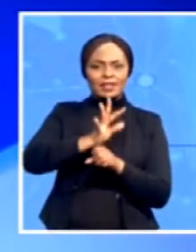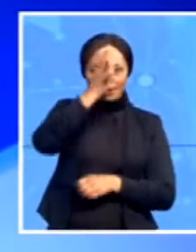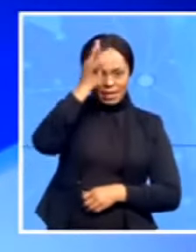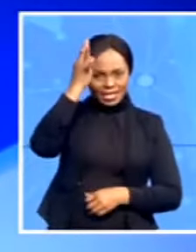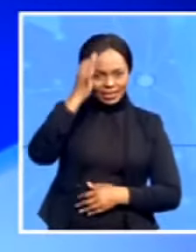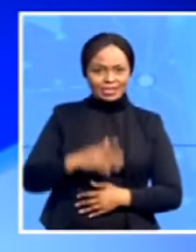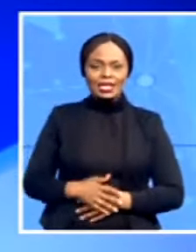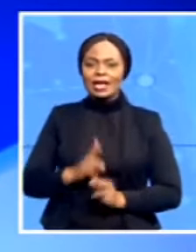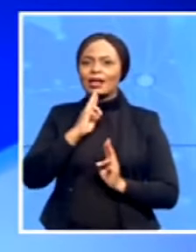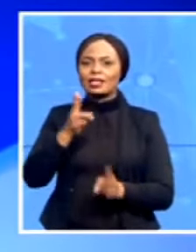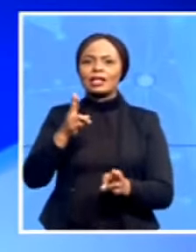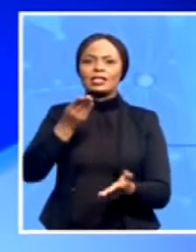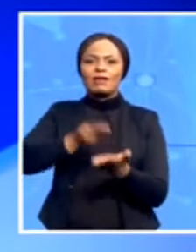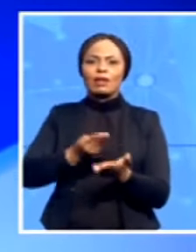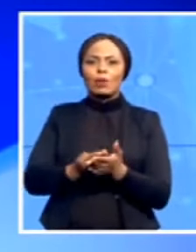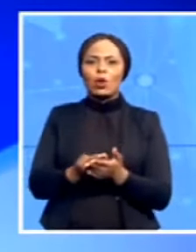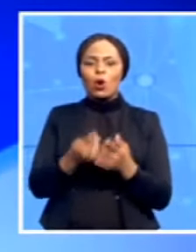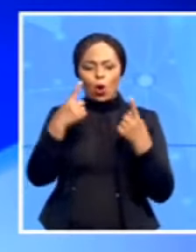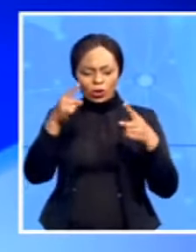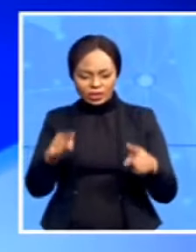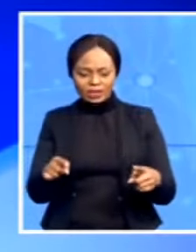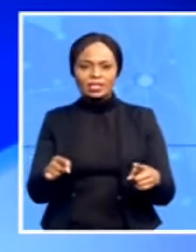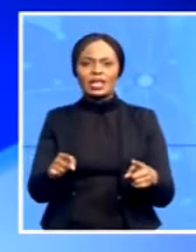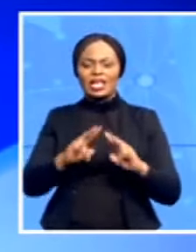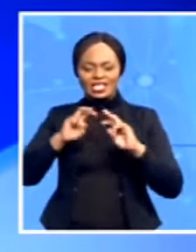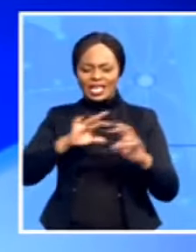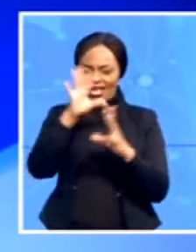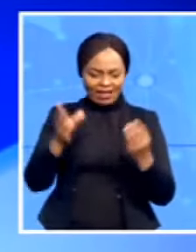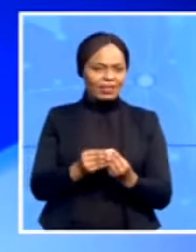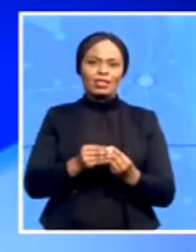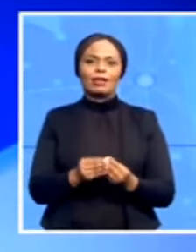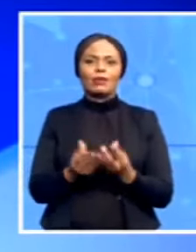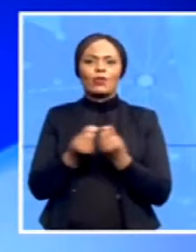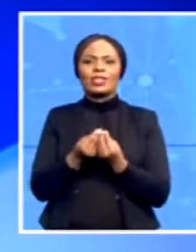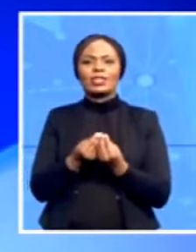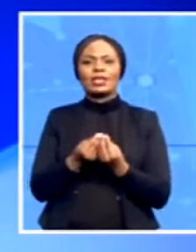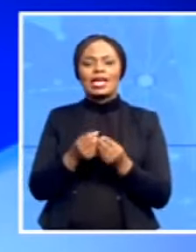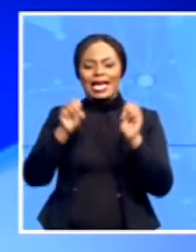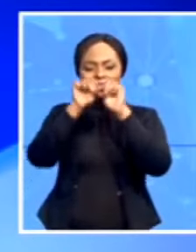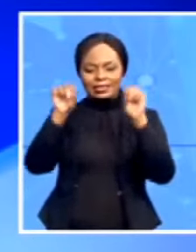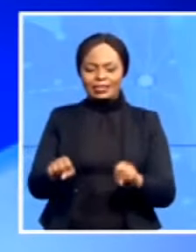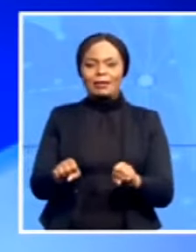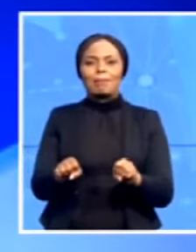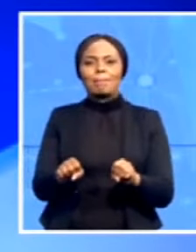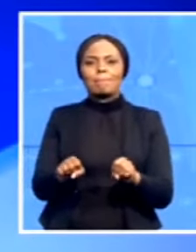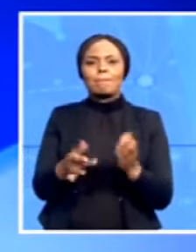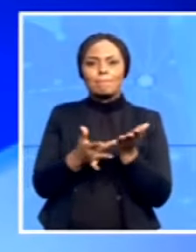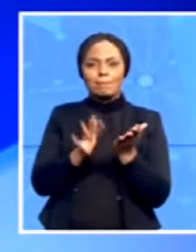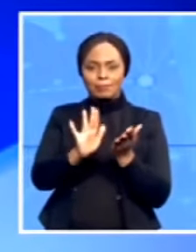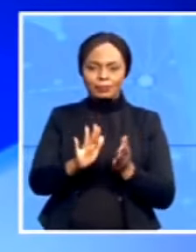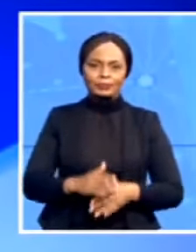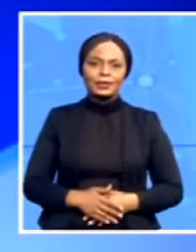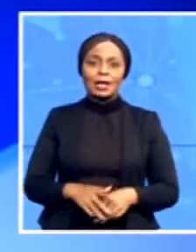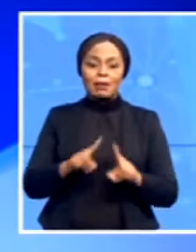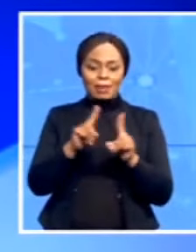checked everything. So the biggest problem in South Africa in relation to the elections, it's